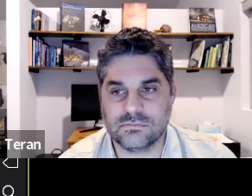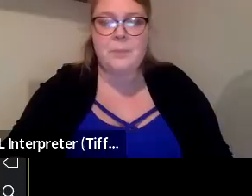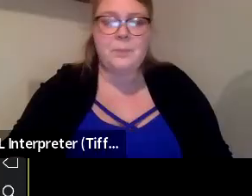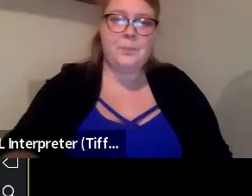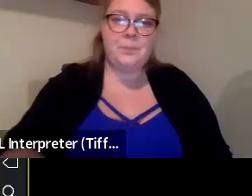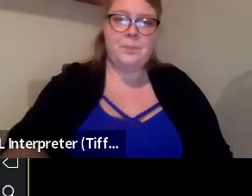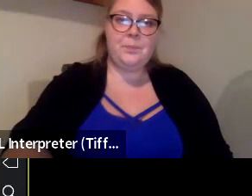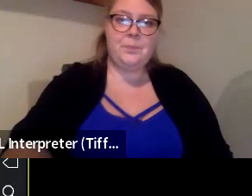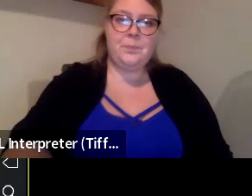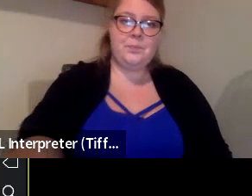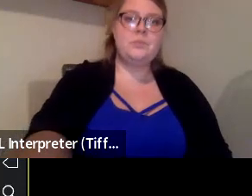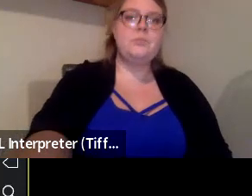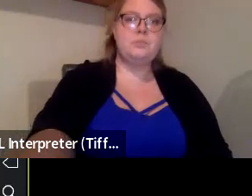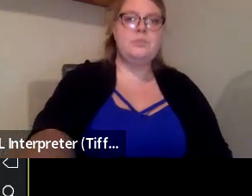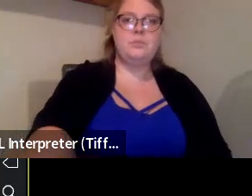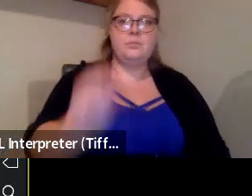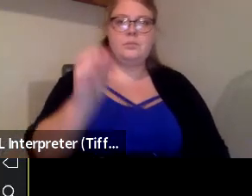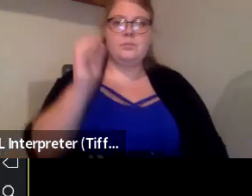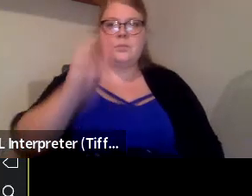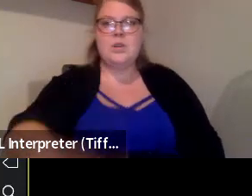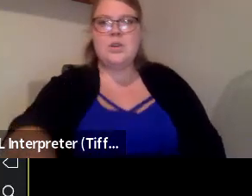Okay.